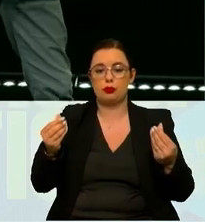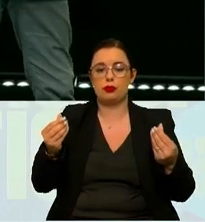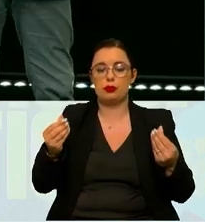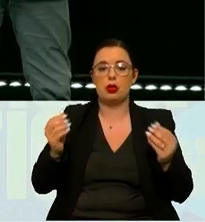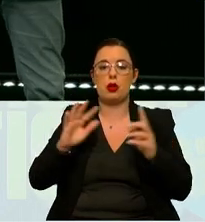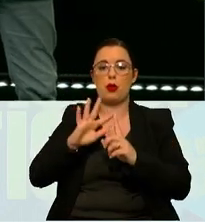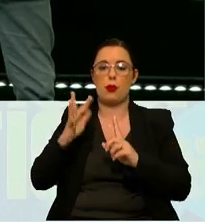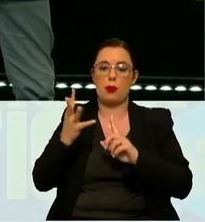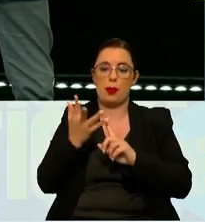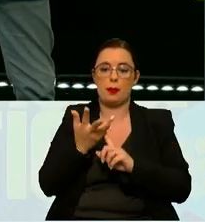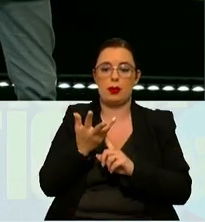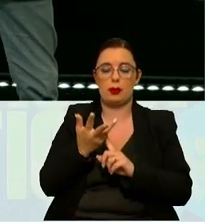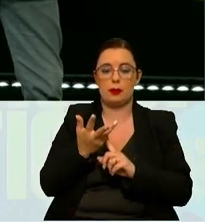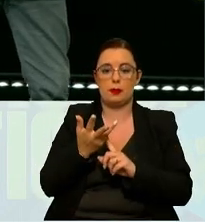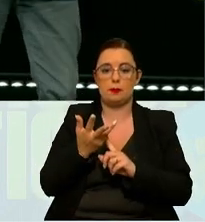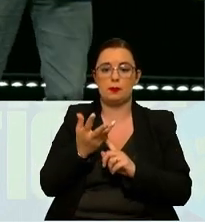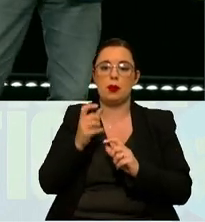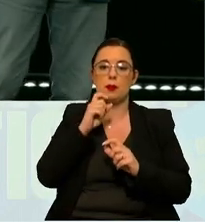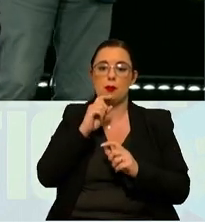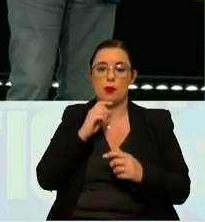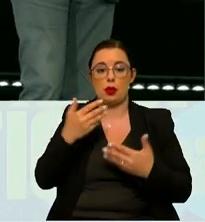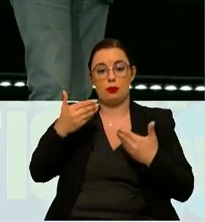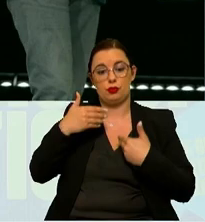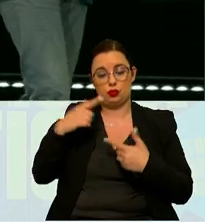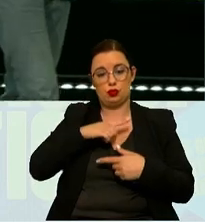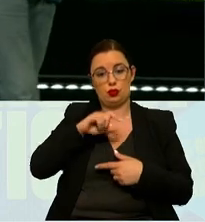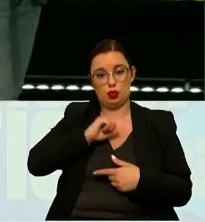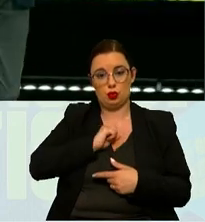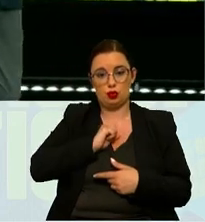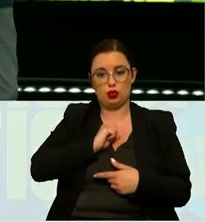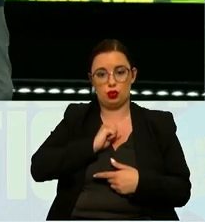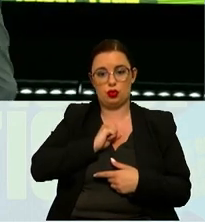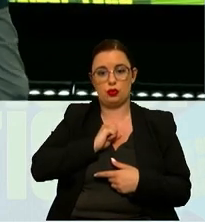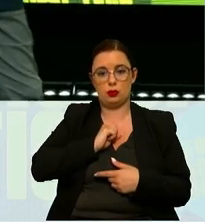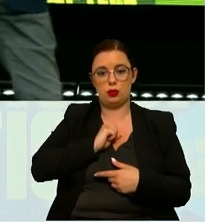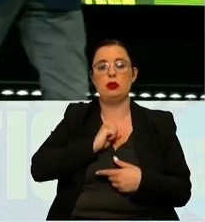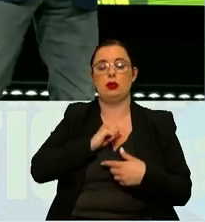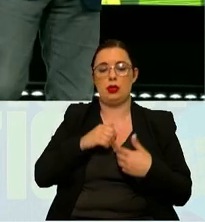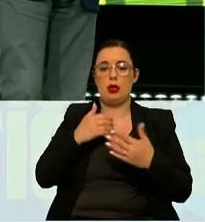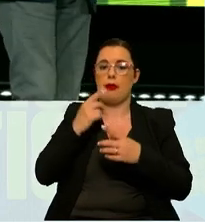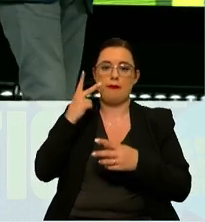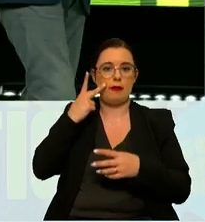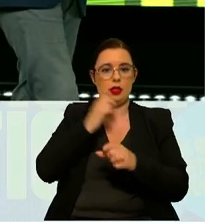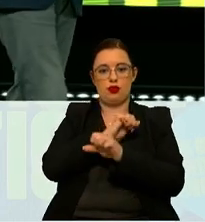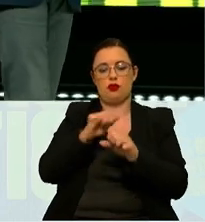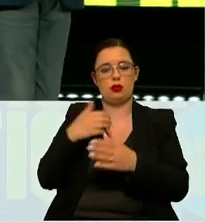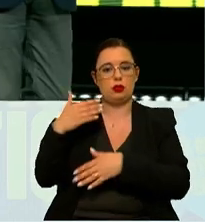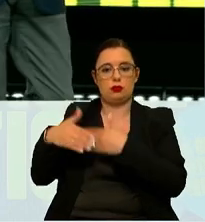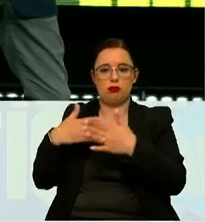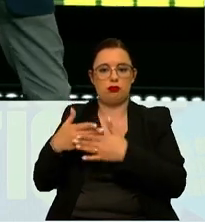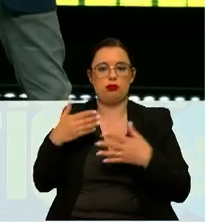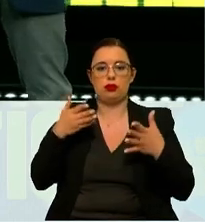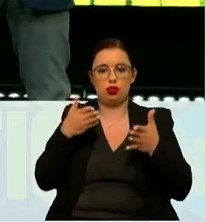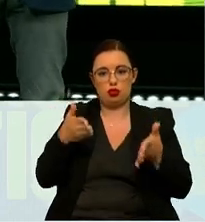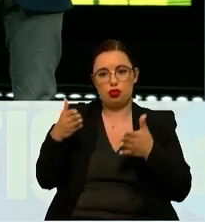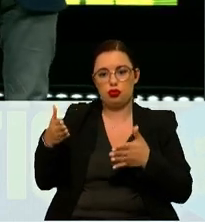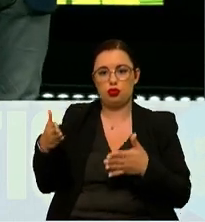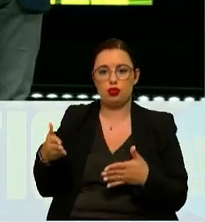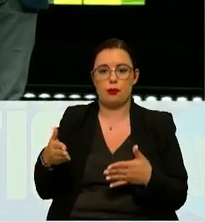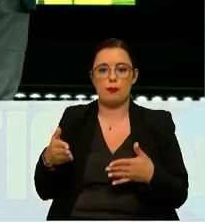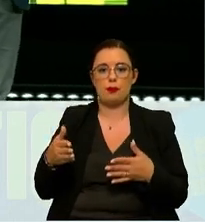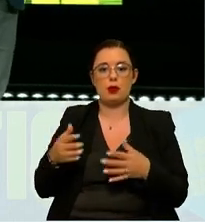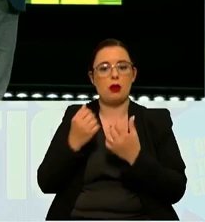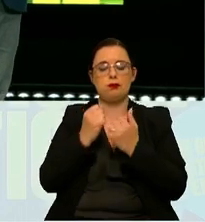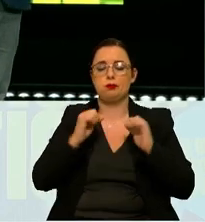ambient computing, that support us, embedded in our day-to-day lives, and that are embodied in